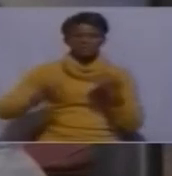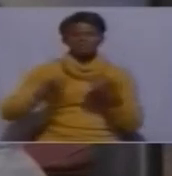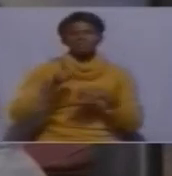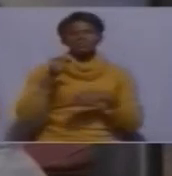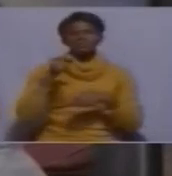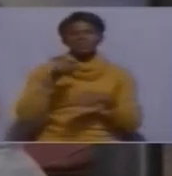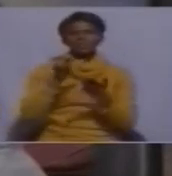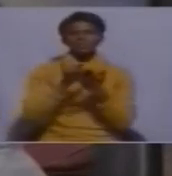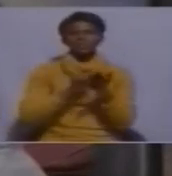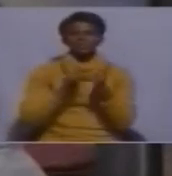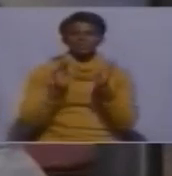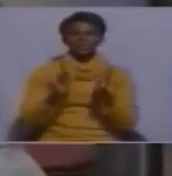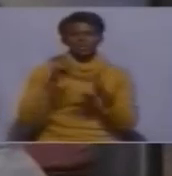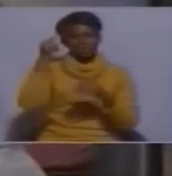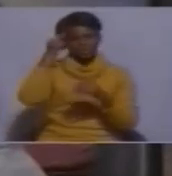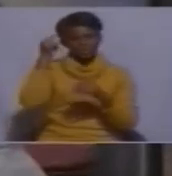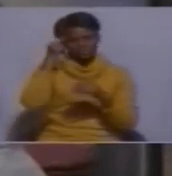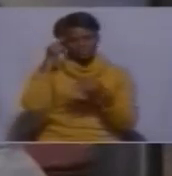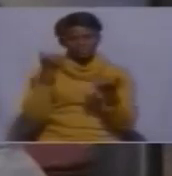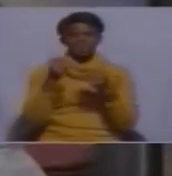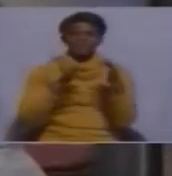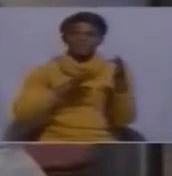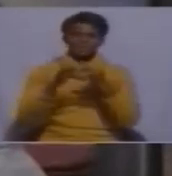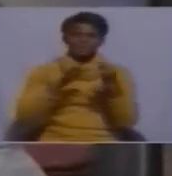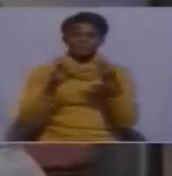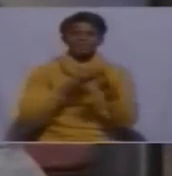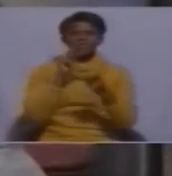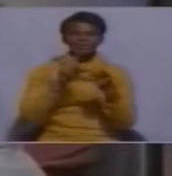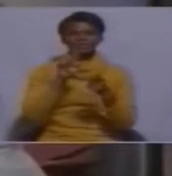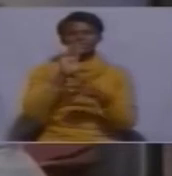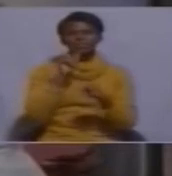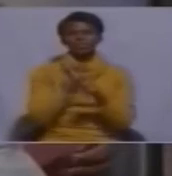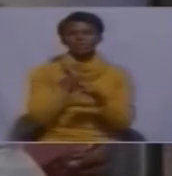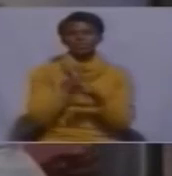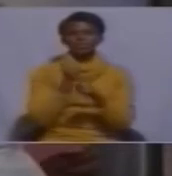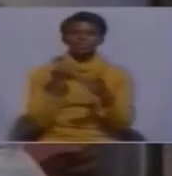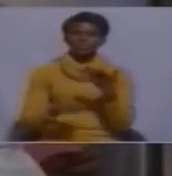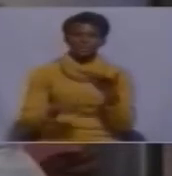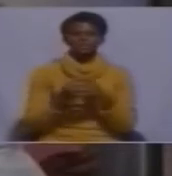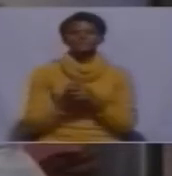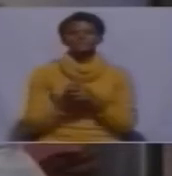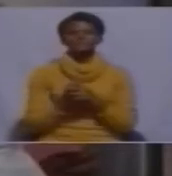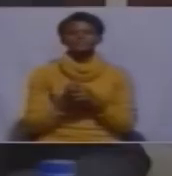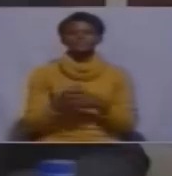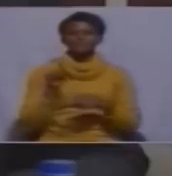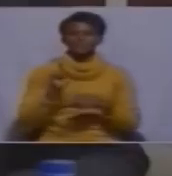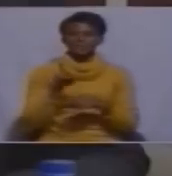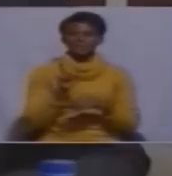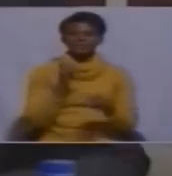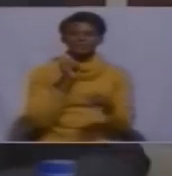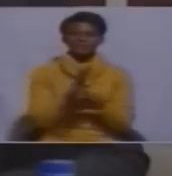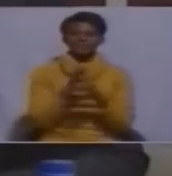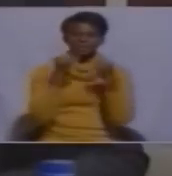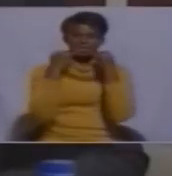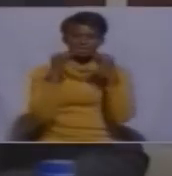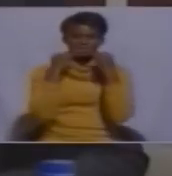matters. Maybe you could shed a bit more light on exactly what your duties are, briefly. Yeah, like you have mentioned, I'm the chief